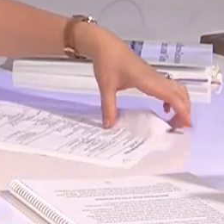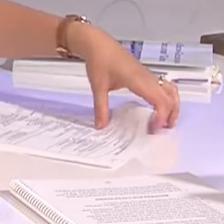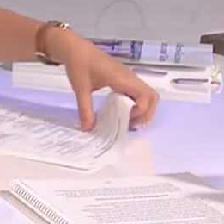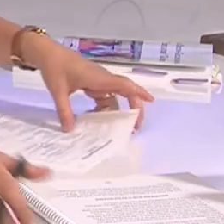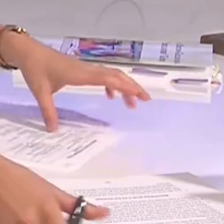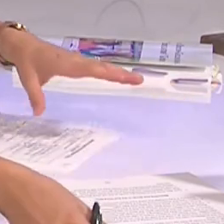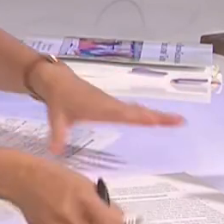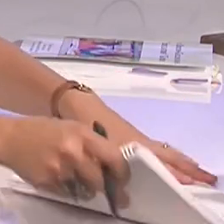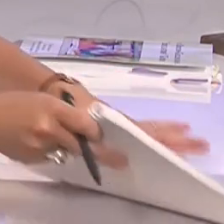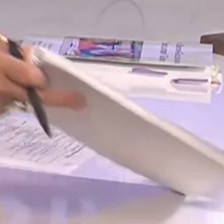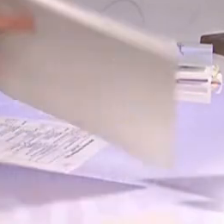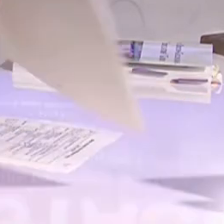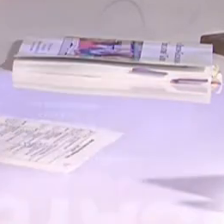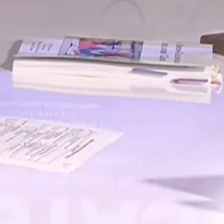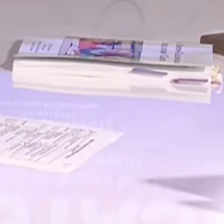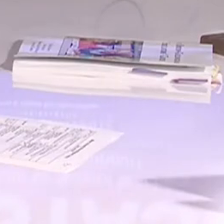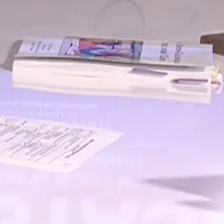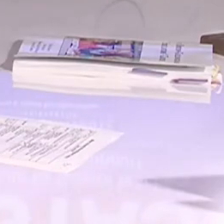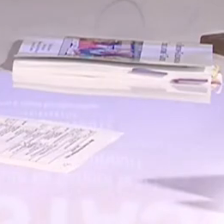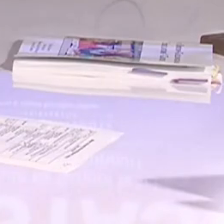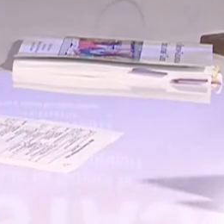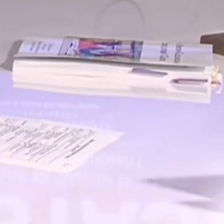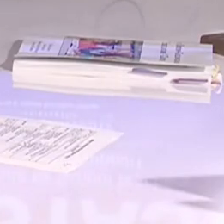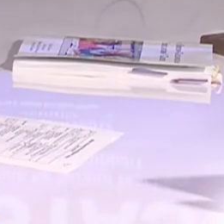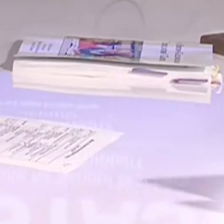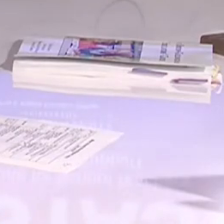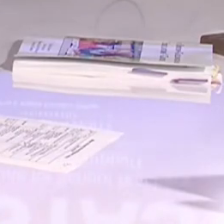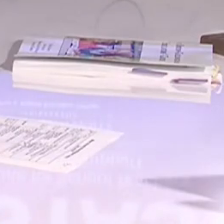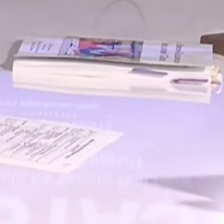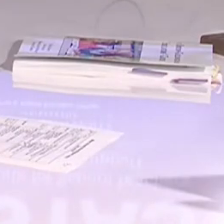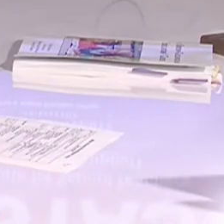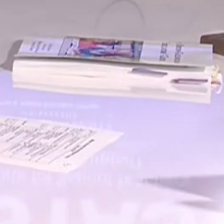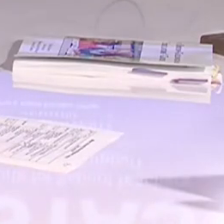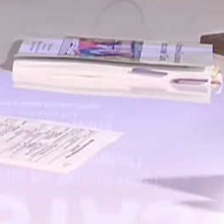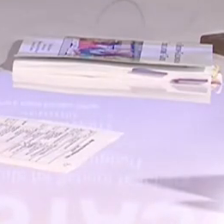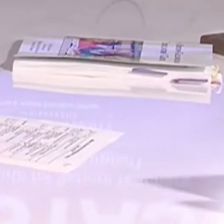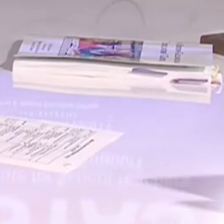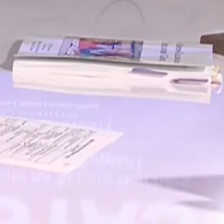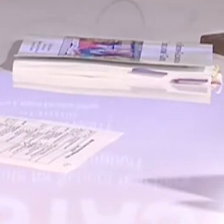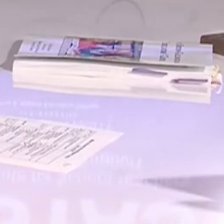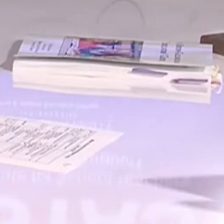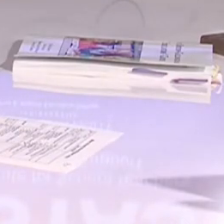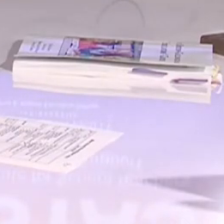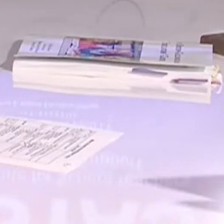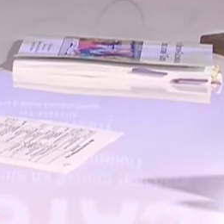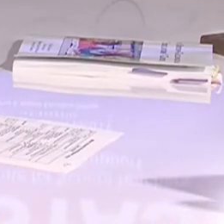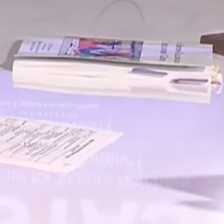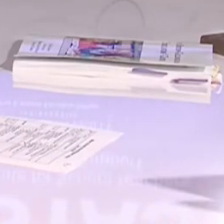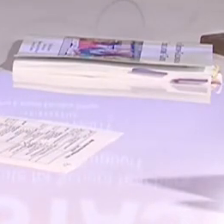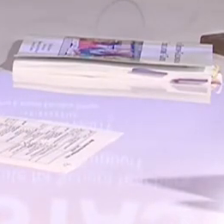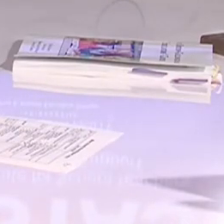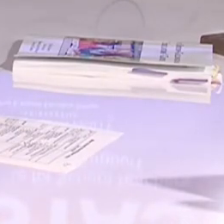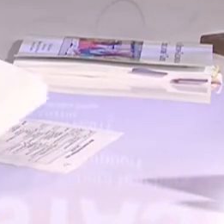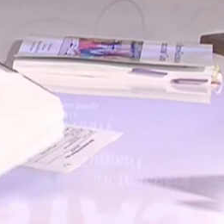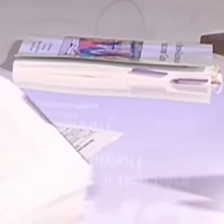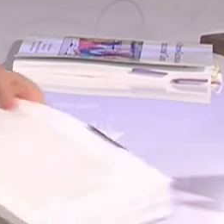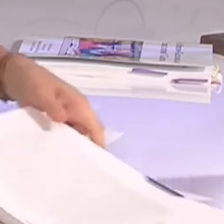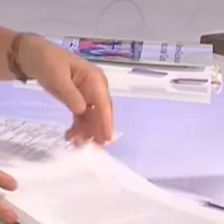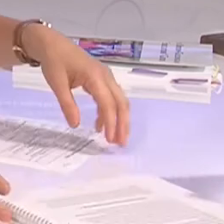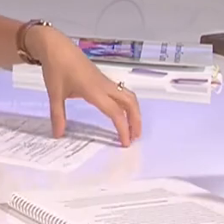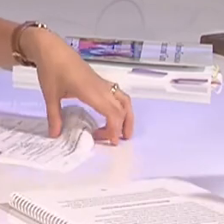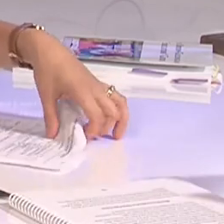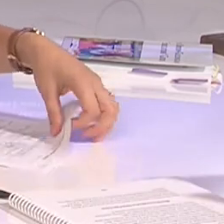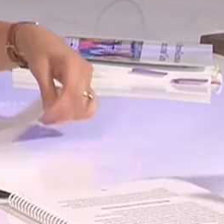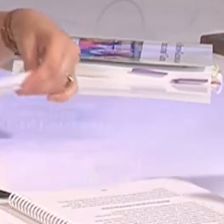Okay, looking on your supplemental book, page 94, there's all